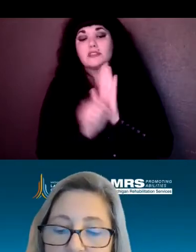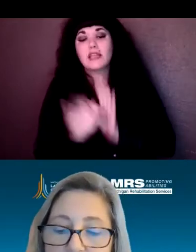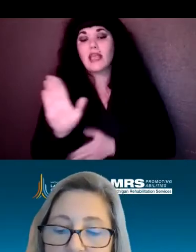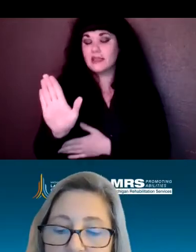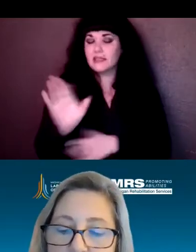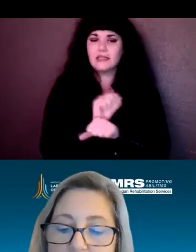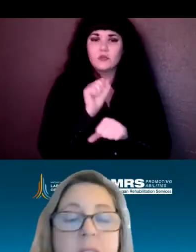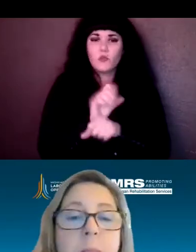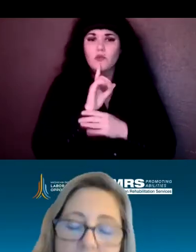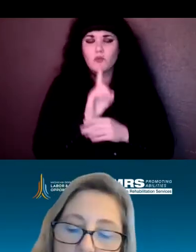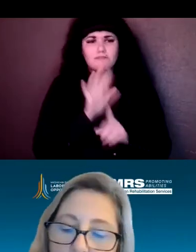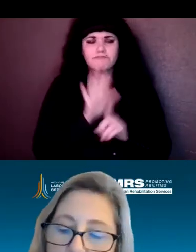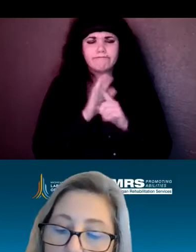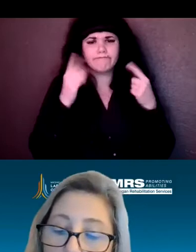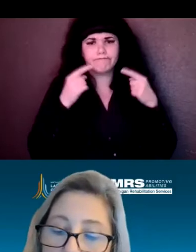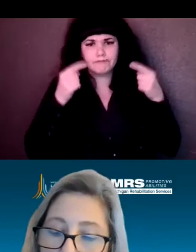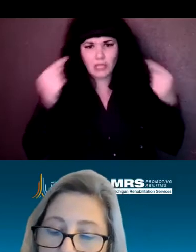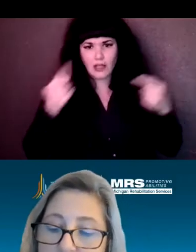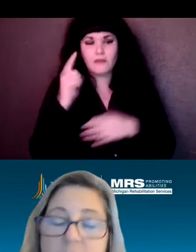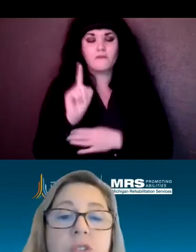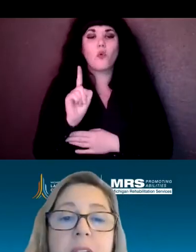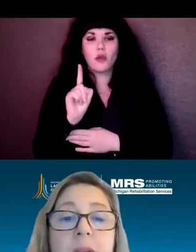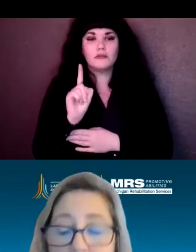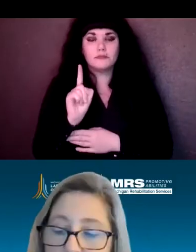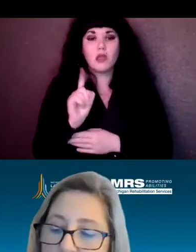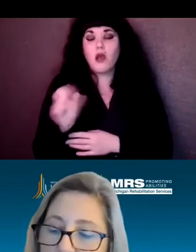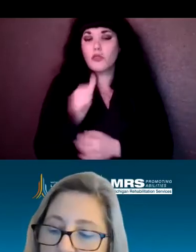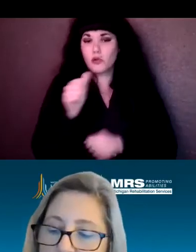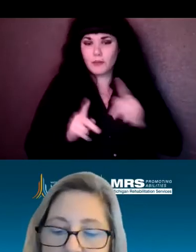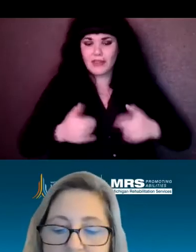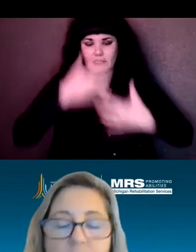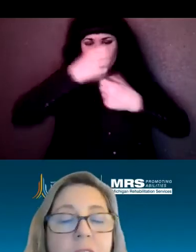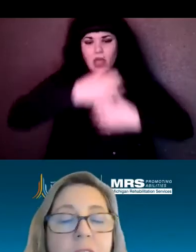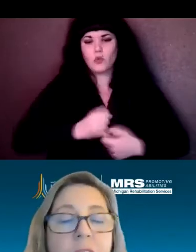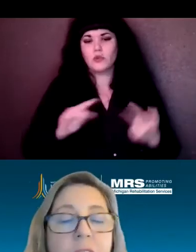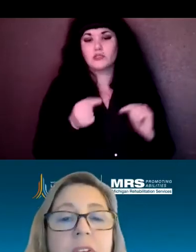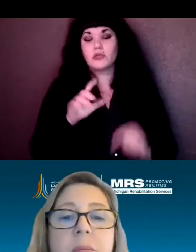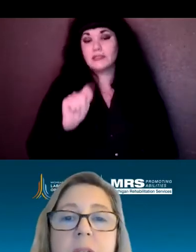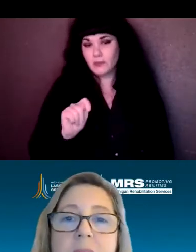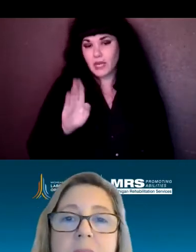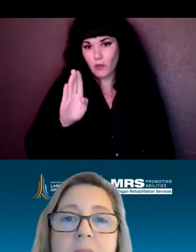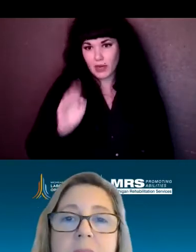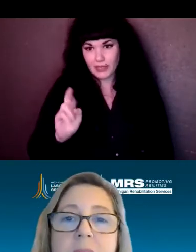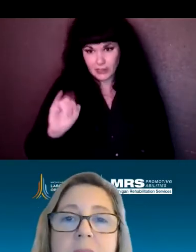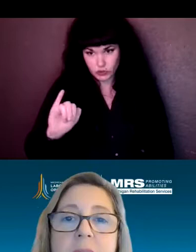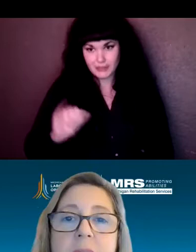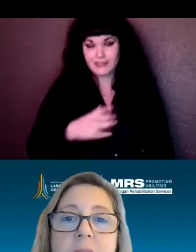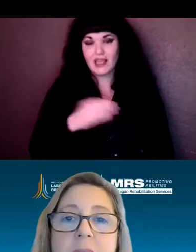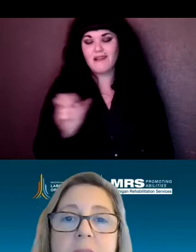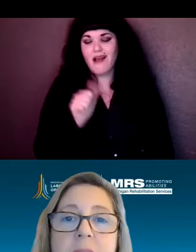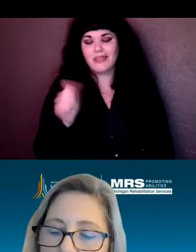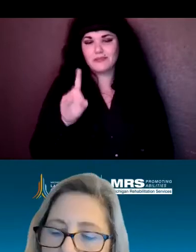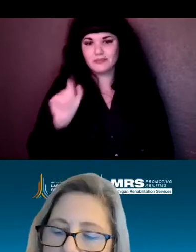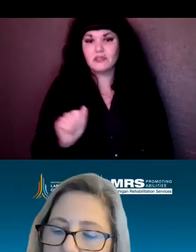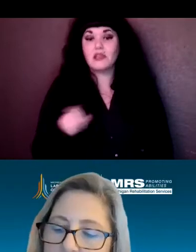for individuals with spinal cord injuries, traumatic brain injuries, and other debilitating conditions. His